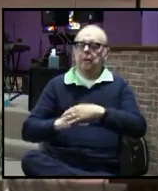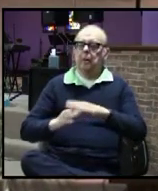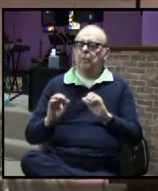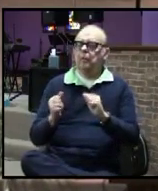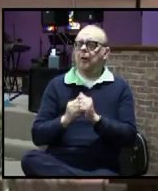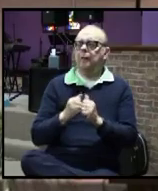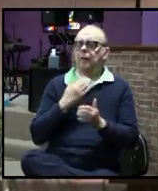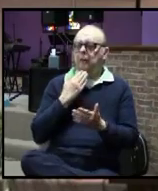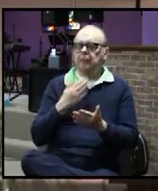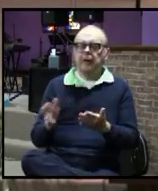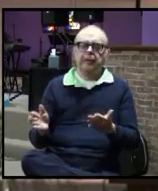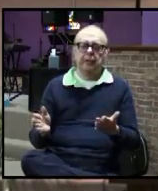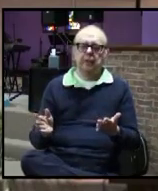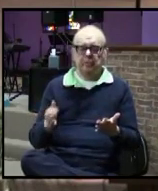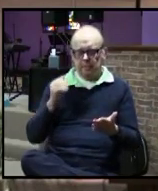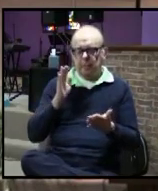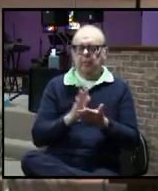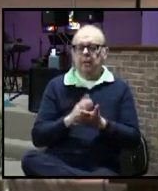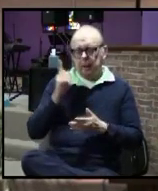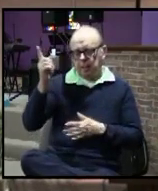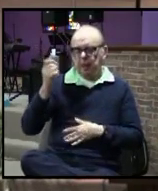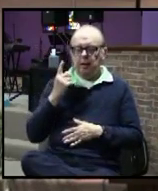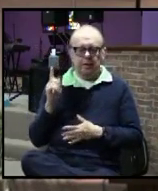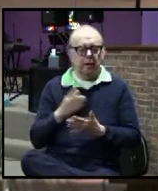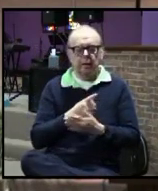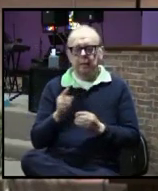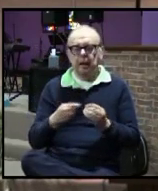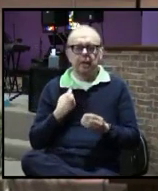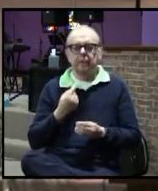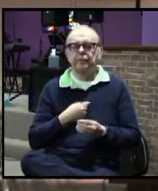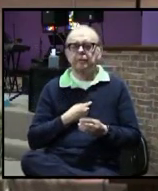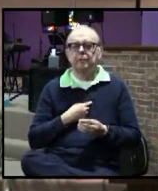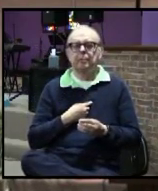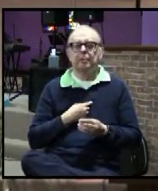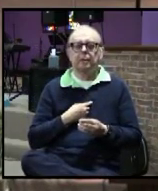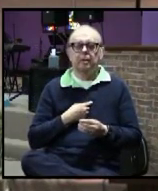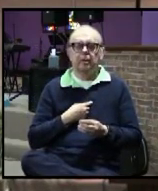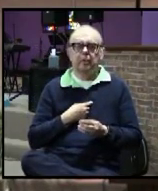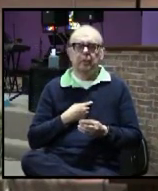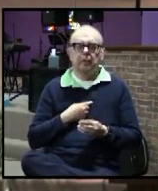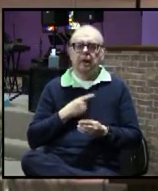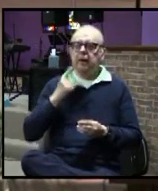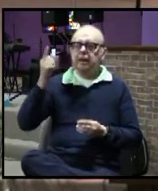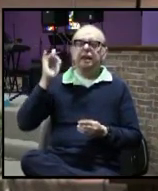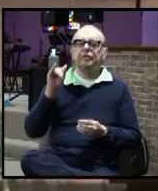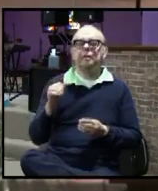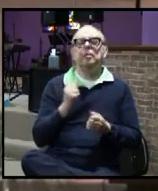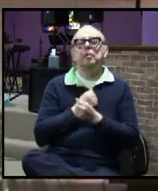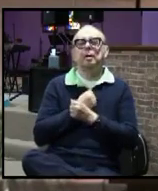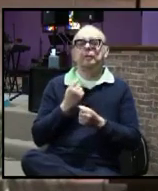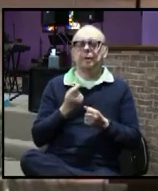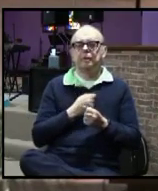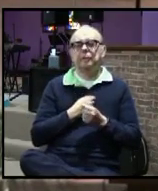our imperfections and believing that he understands everything about us and still loves us.